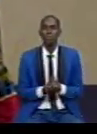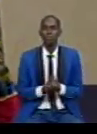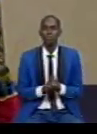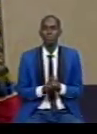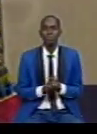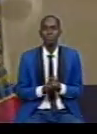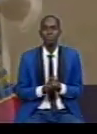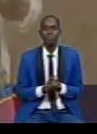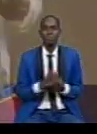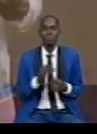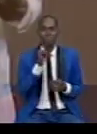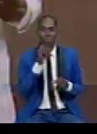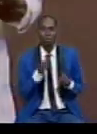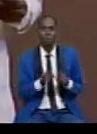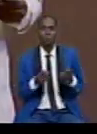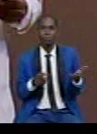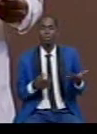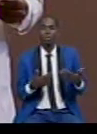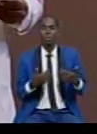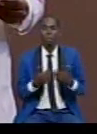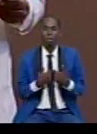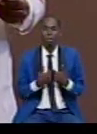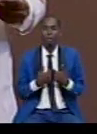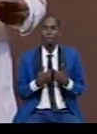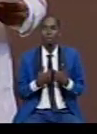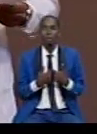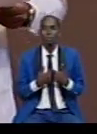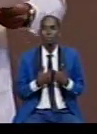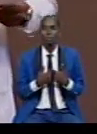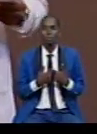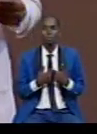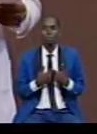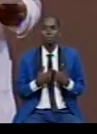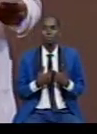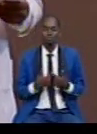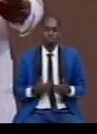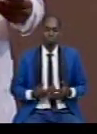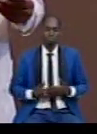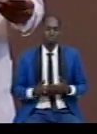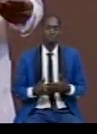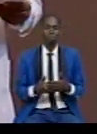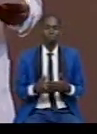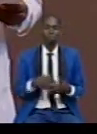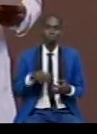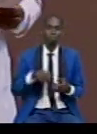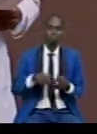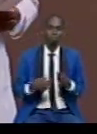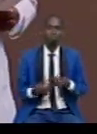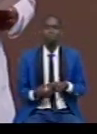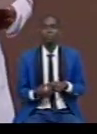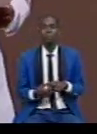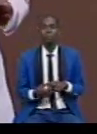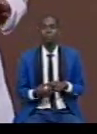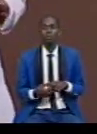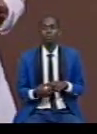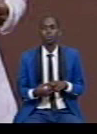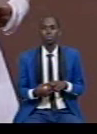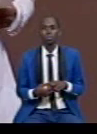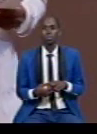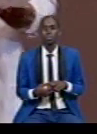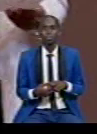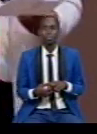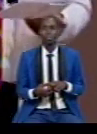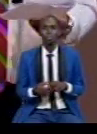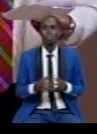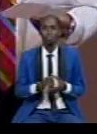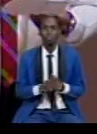Our sister here had an adverse pregnancy outcome, what we call an intrauterine fetal